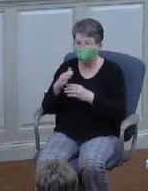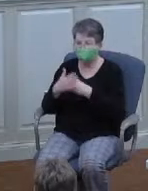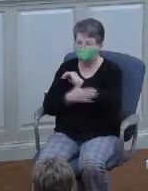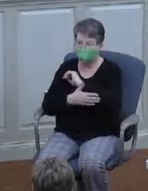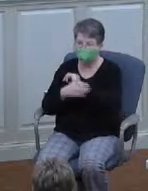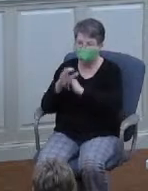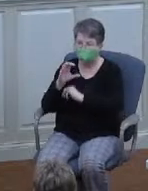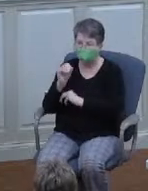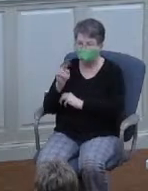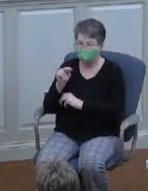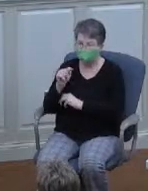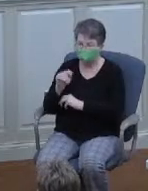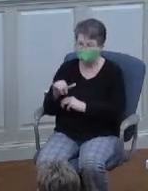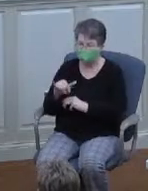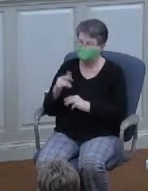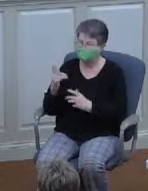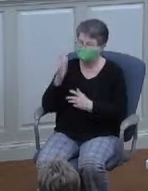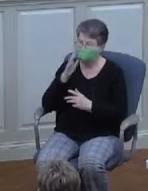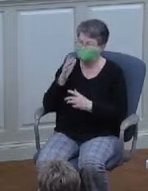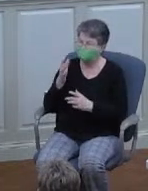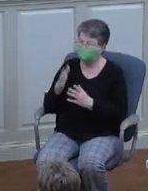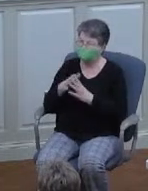and changes.